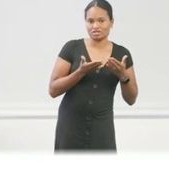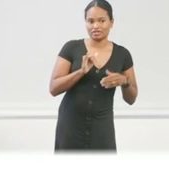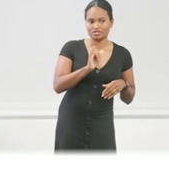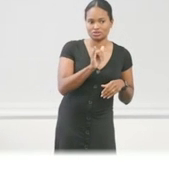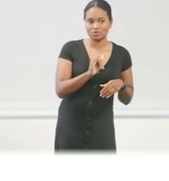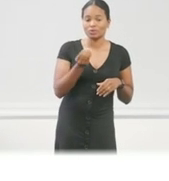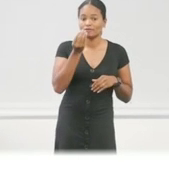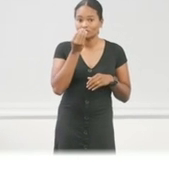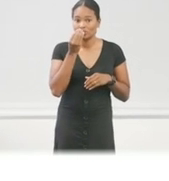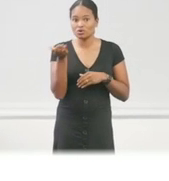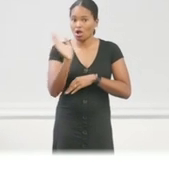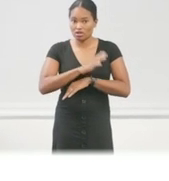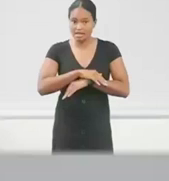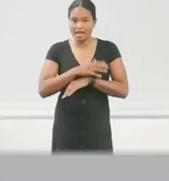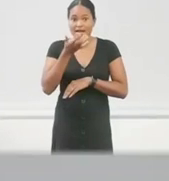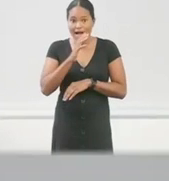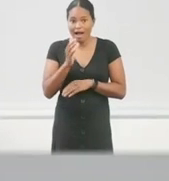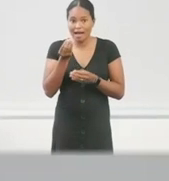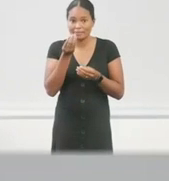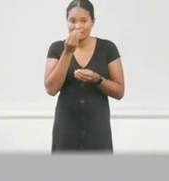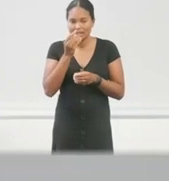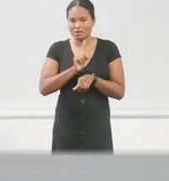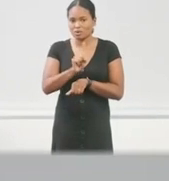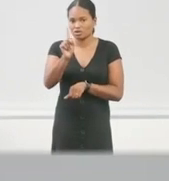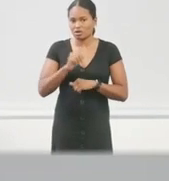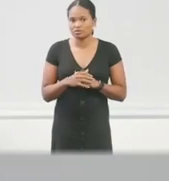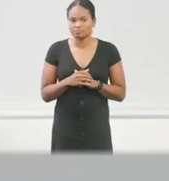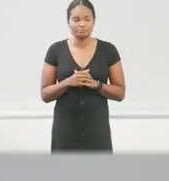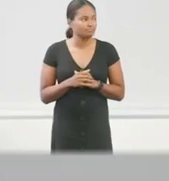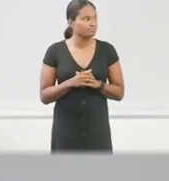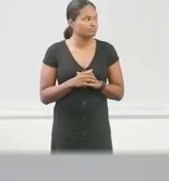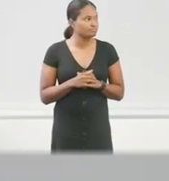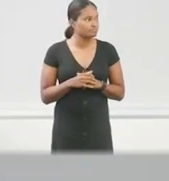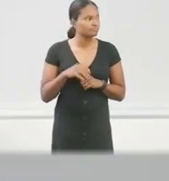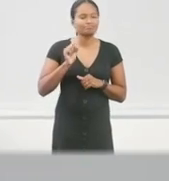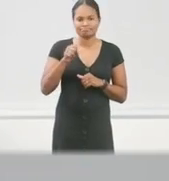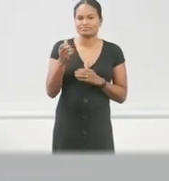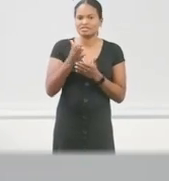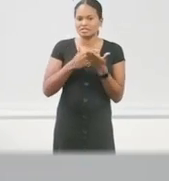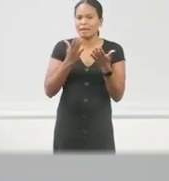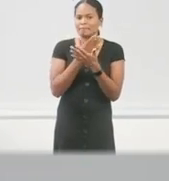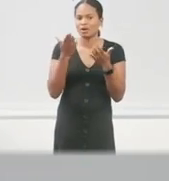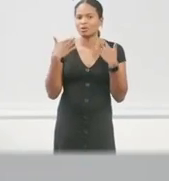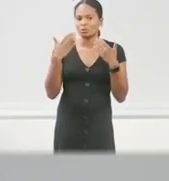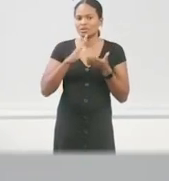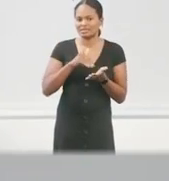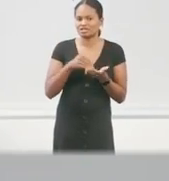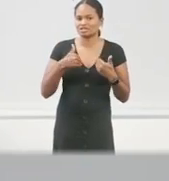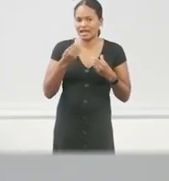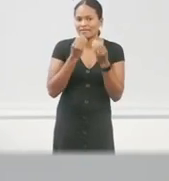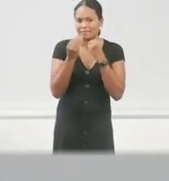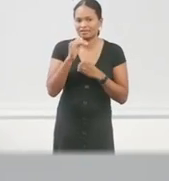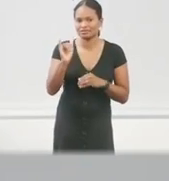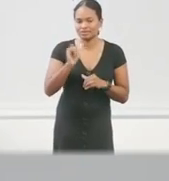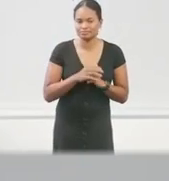meal at 1 o'clock. Yep. Yeah. To your point. Yeah. Some of the cooling centers offer meals as well. Not all of them, but some of them do. So